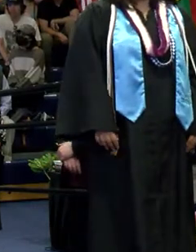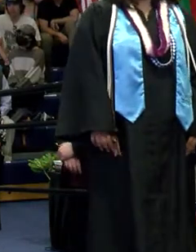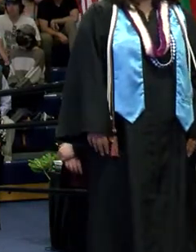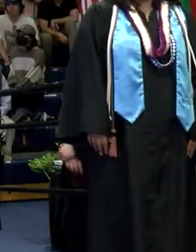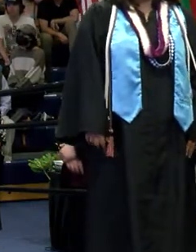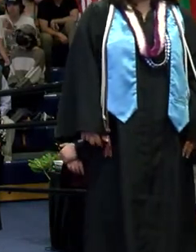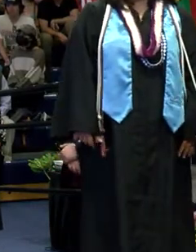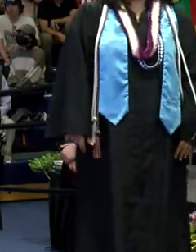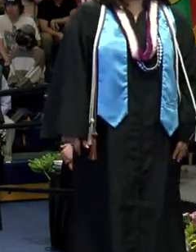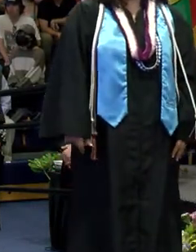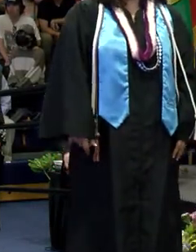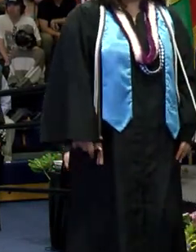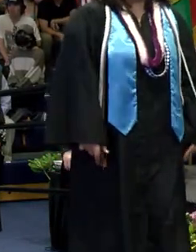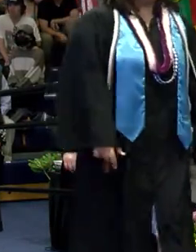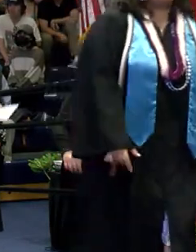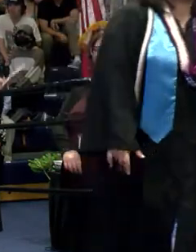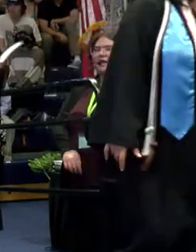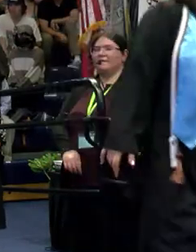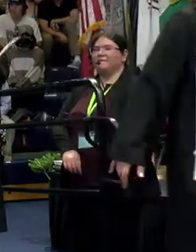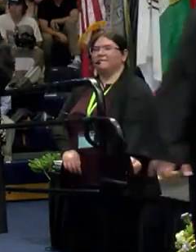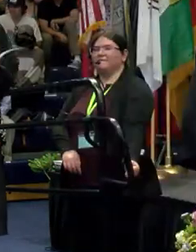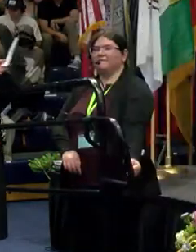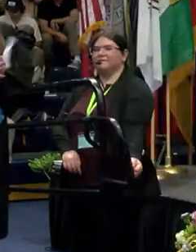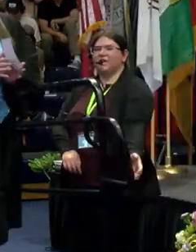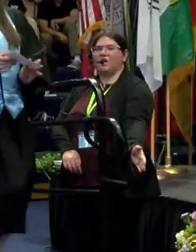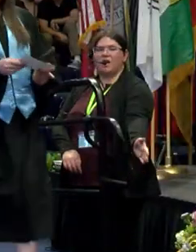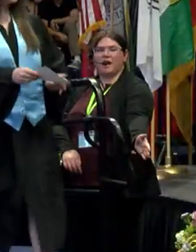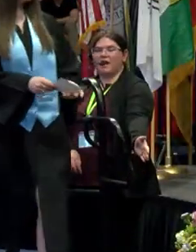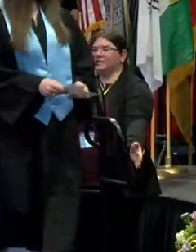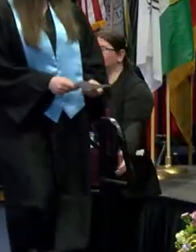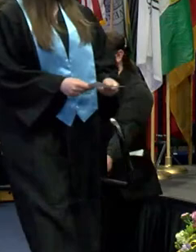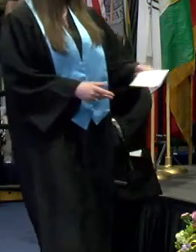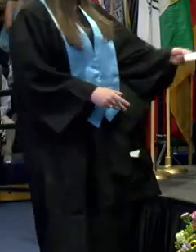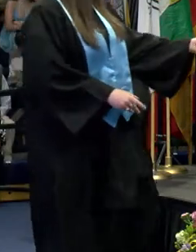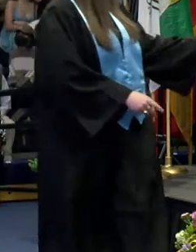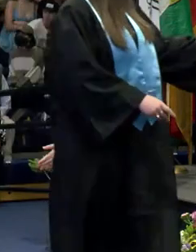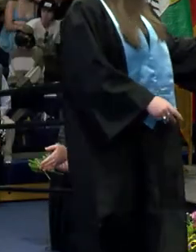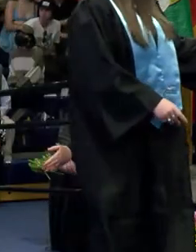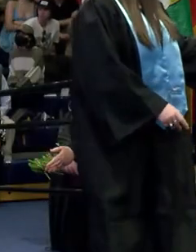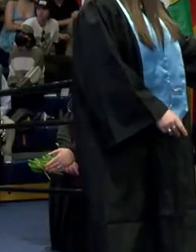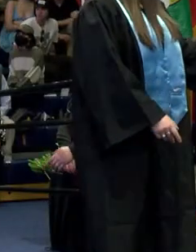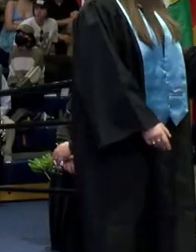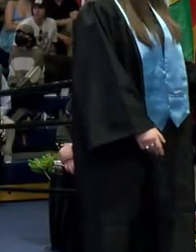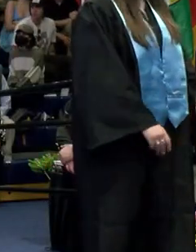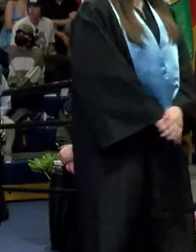Chio Aoki Kramer, University Honors College.